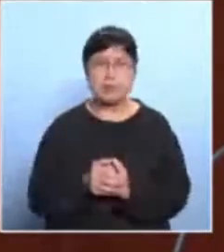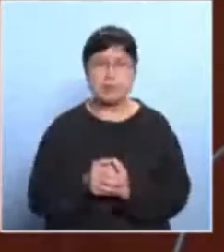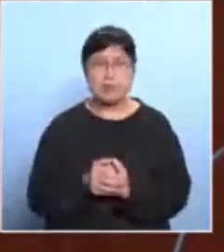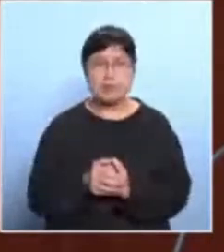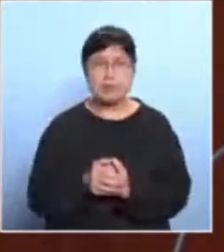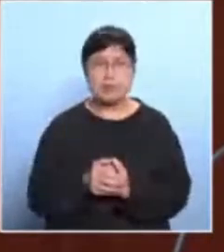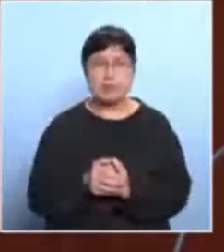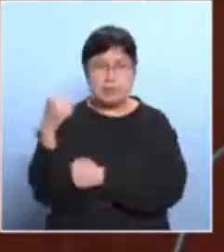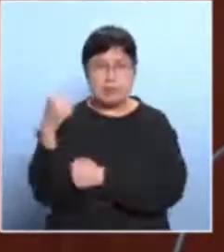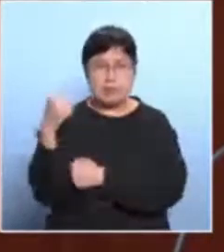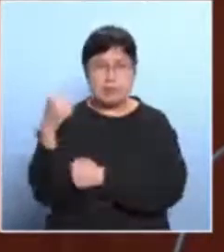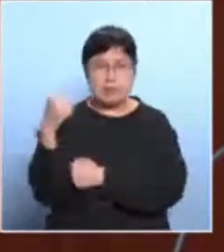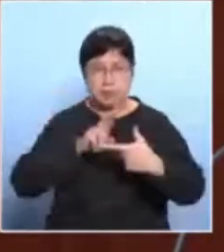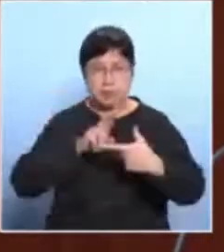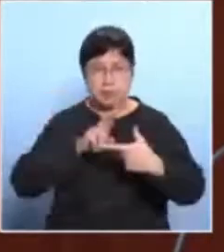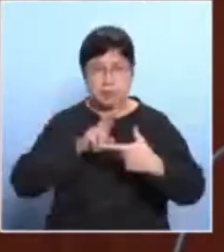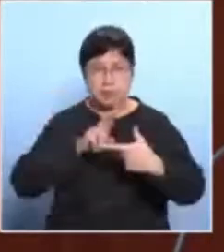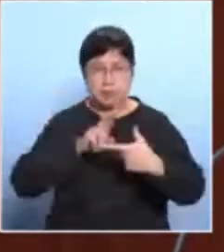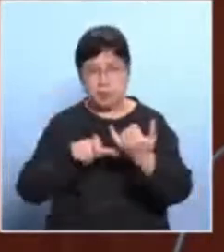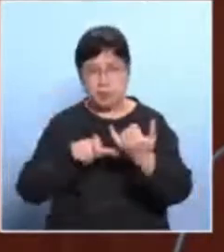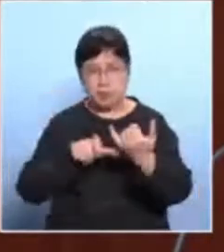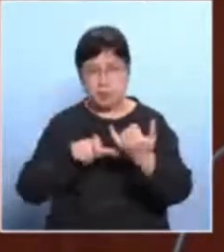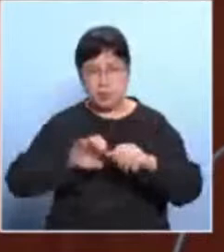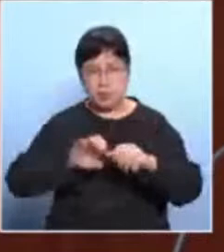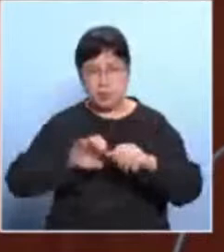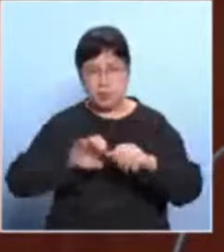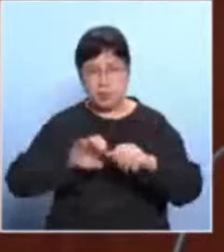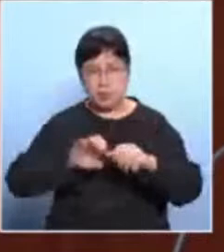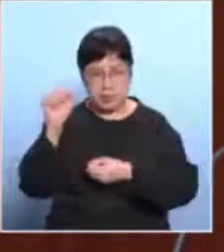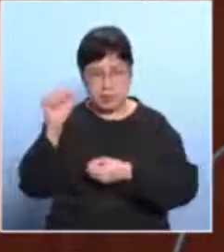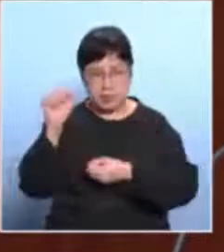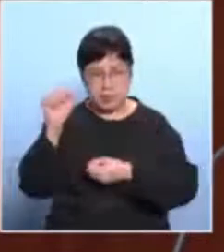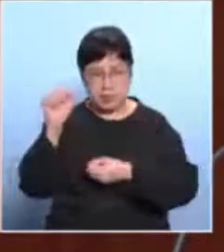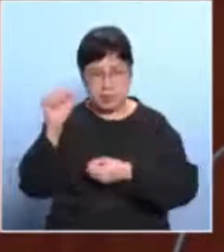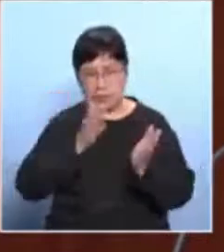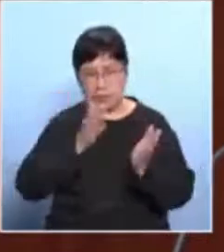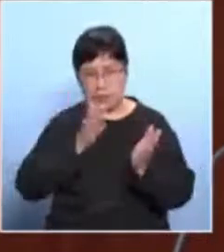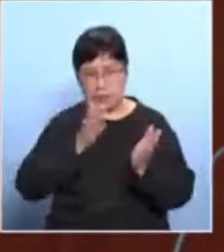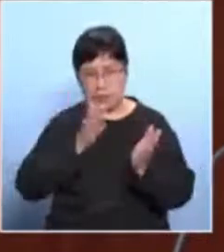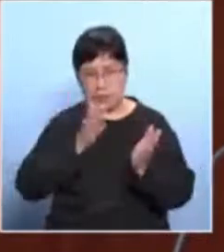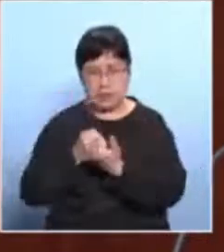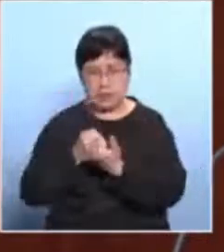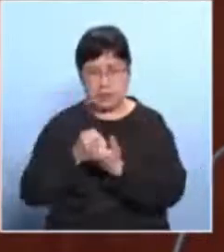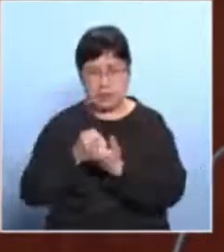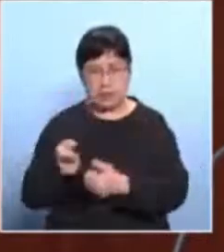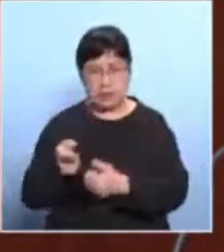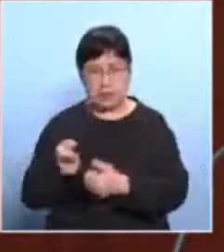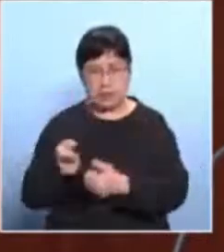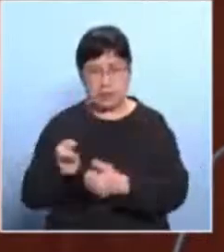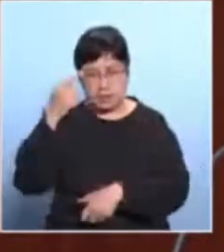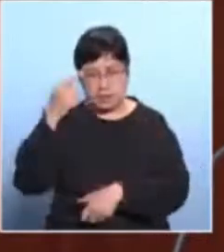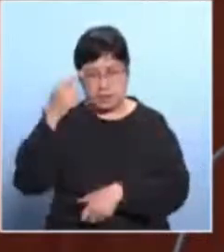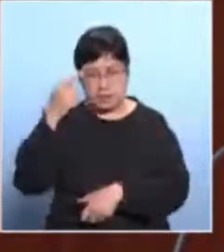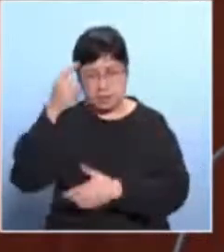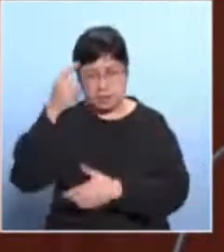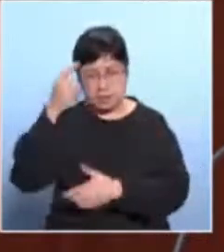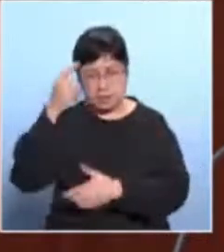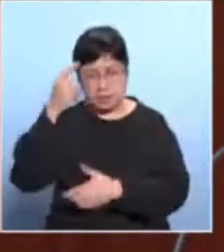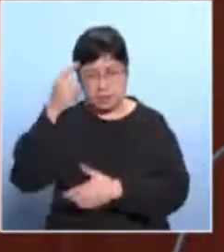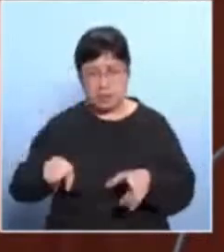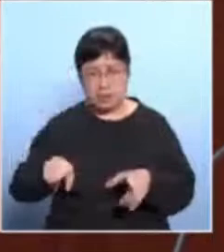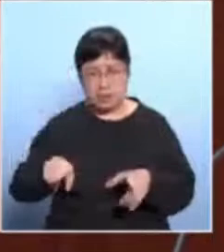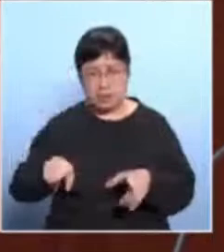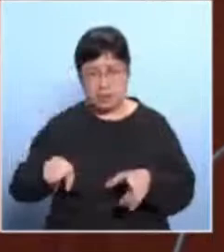enhanced measures announced in June for supporting persons in mental recovery and those with mental health needs,